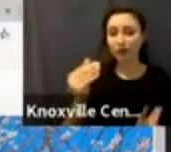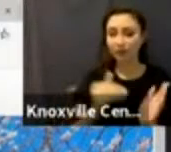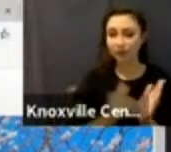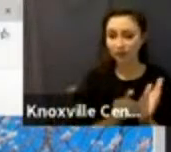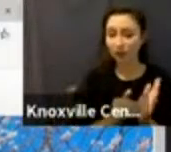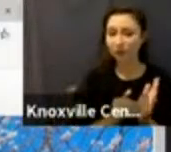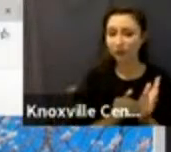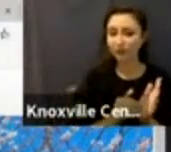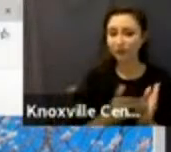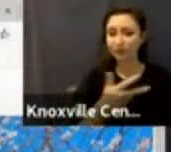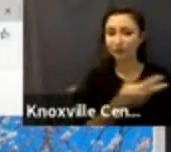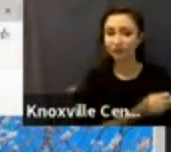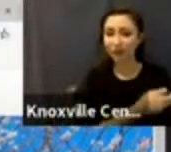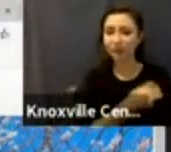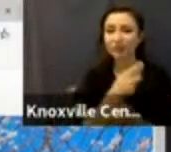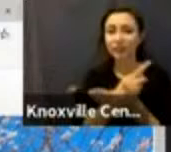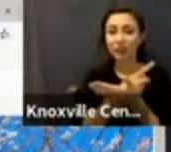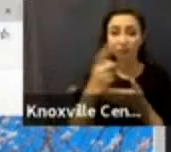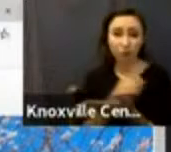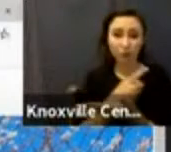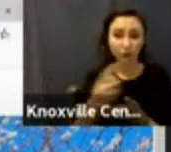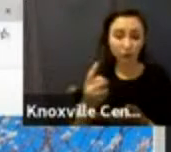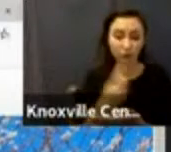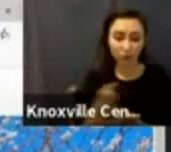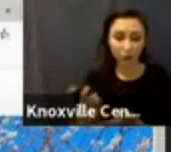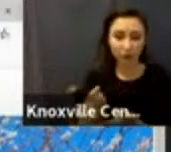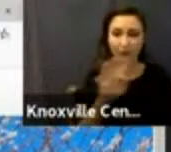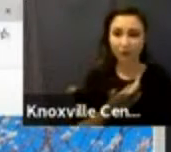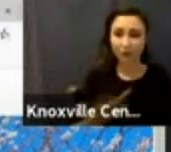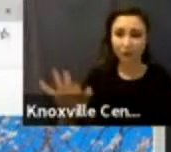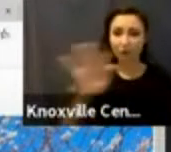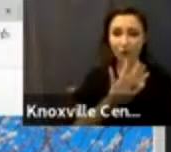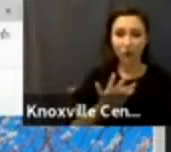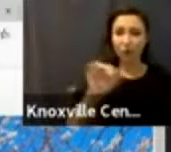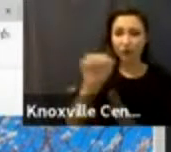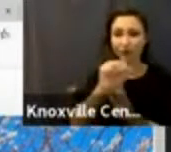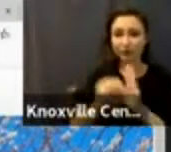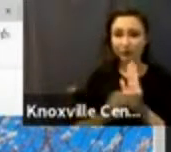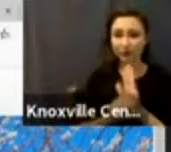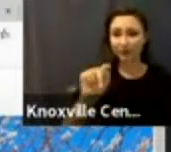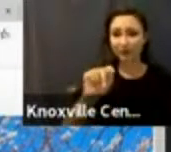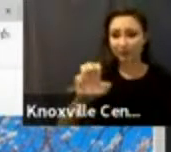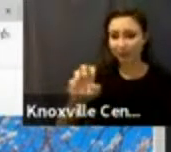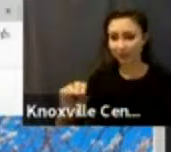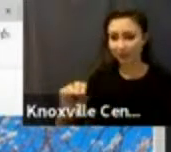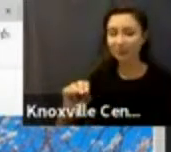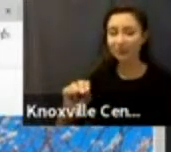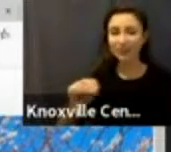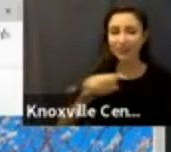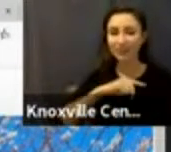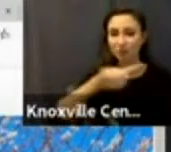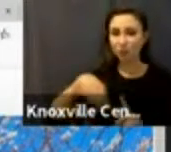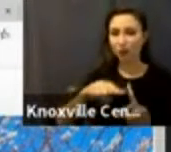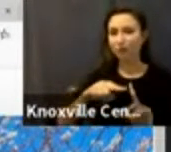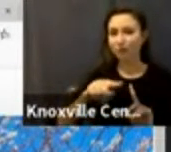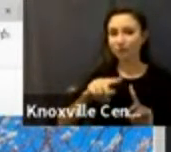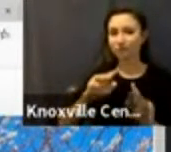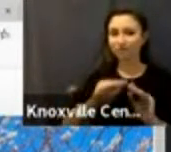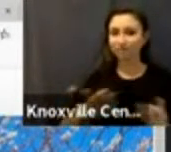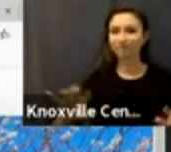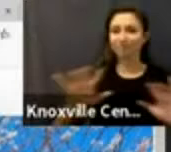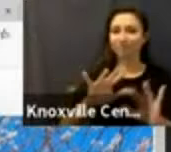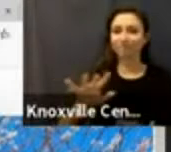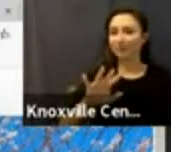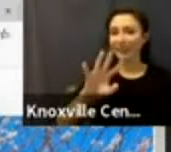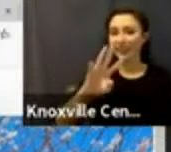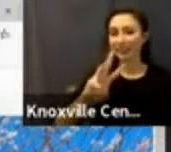of vaccine a week across the state of Tennessee, which of course, when you spread it out across 6.5 million people